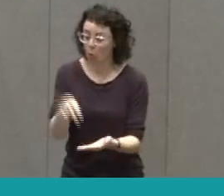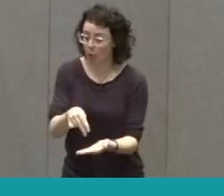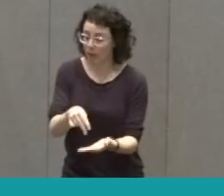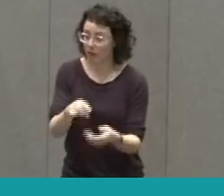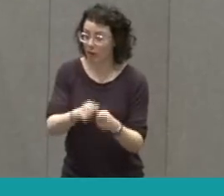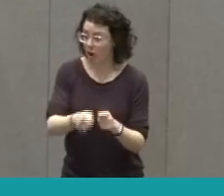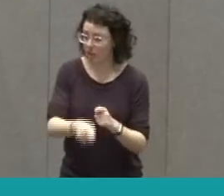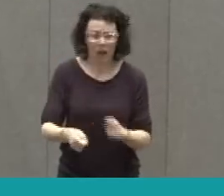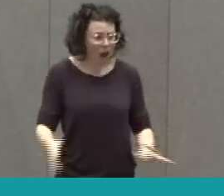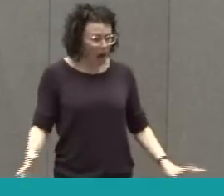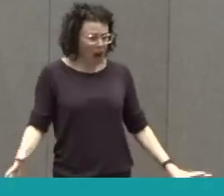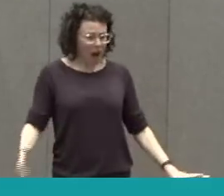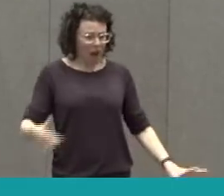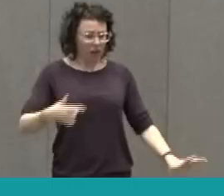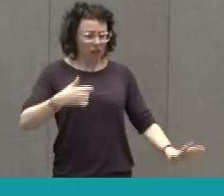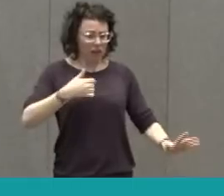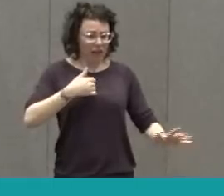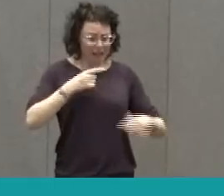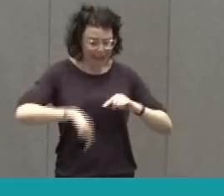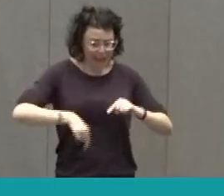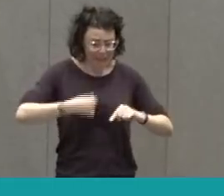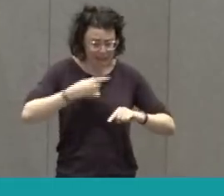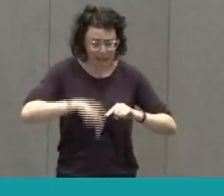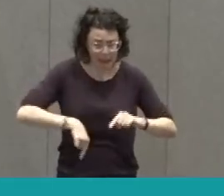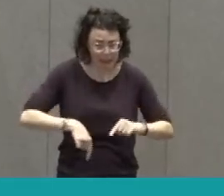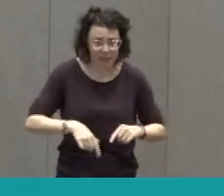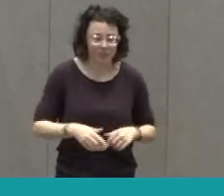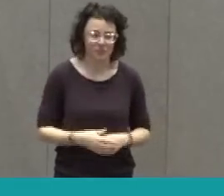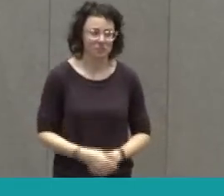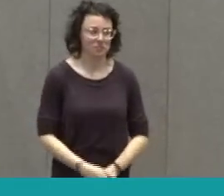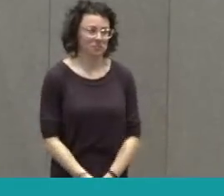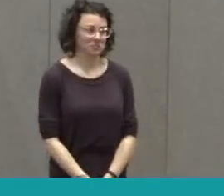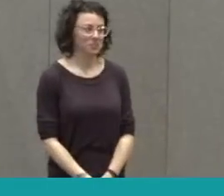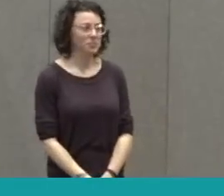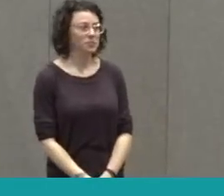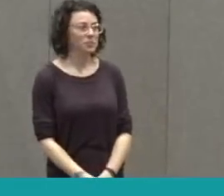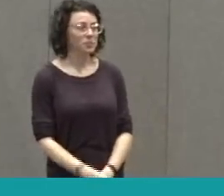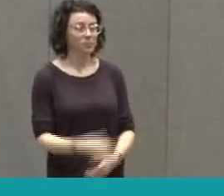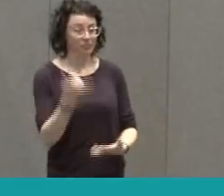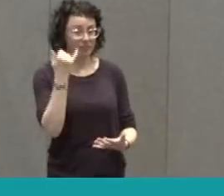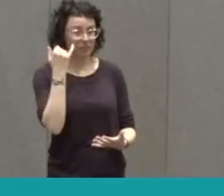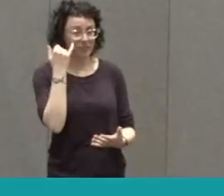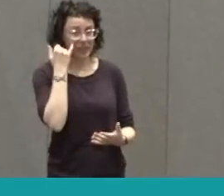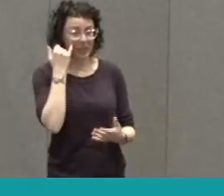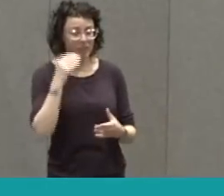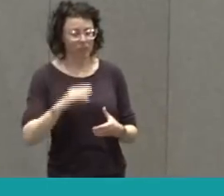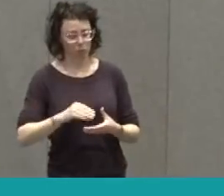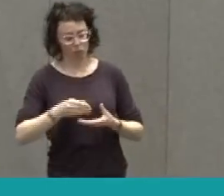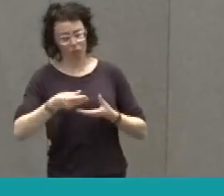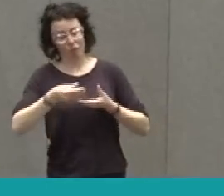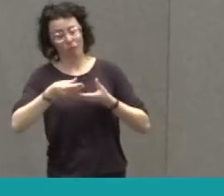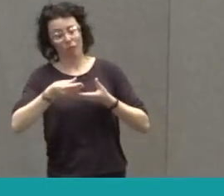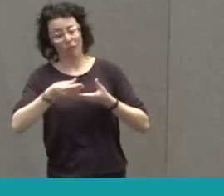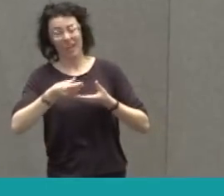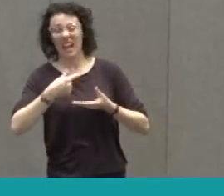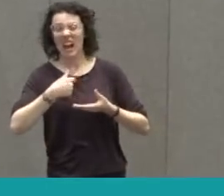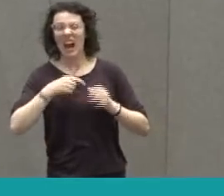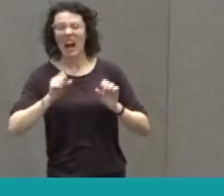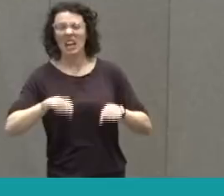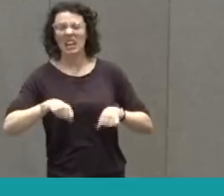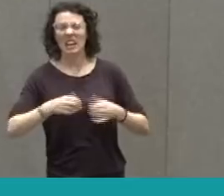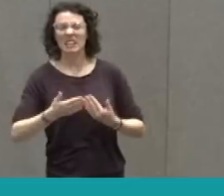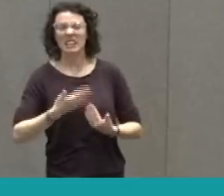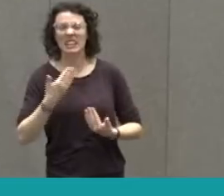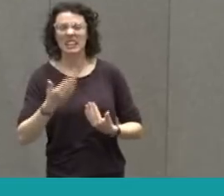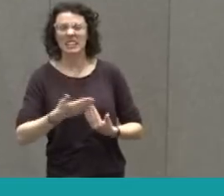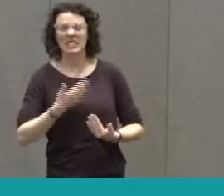can't look at the cards? No, you can't look at the cards. Okay. Because if I was looking at the cards, I could just pull out the biggest number every time, right? And